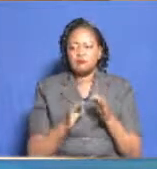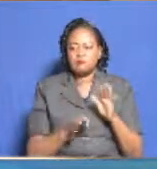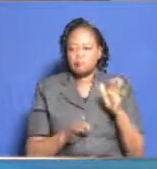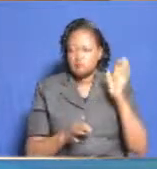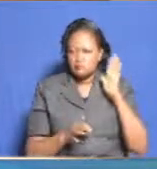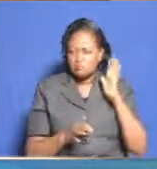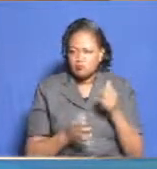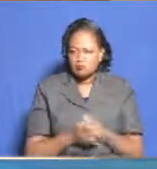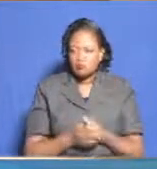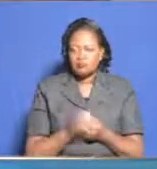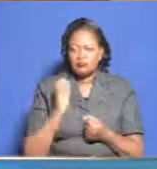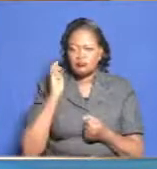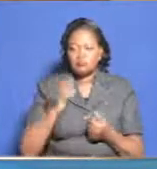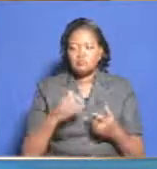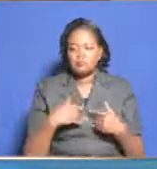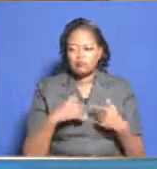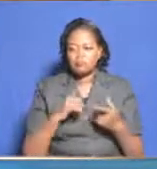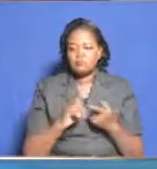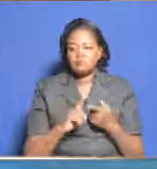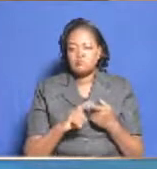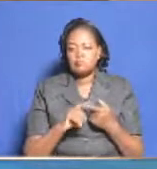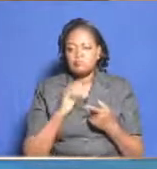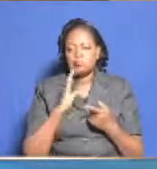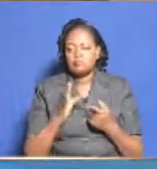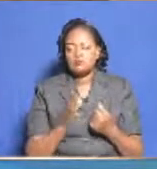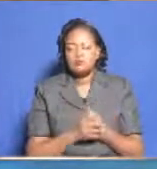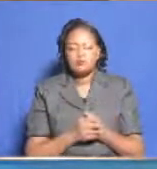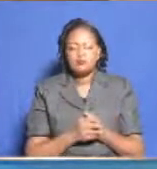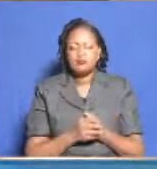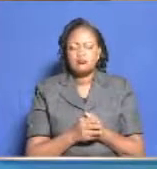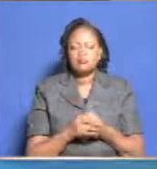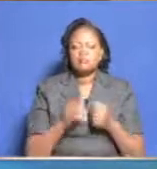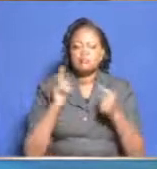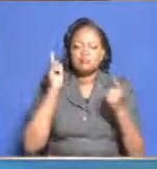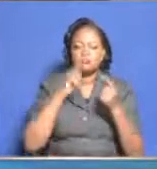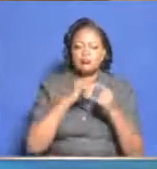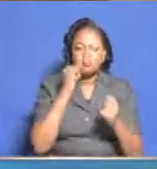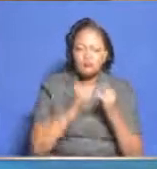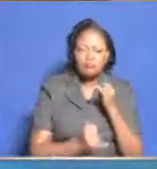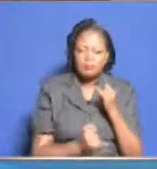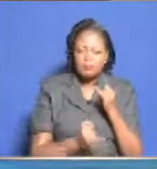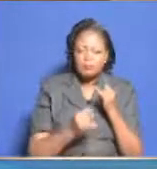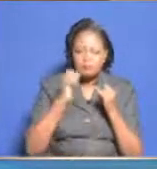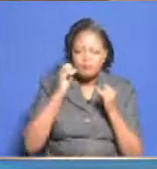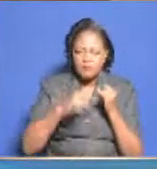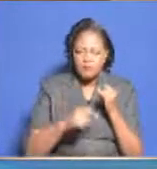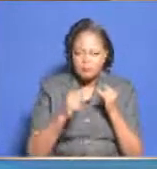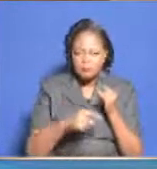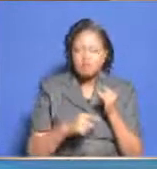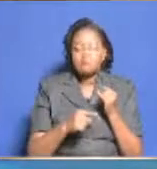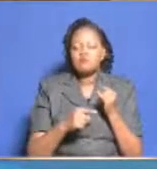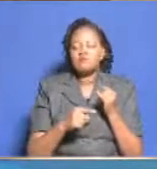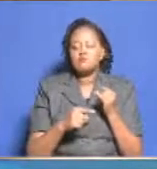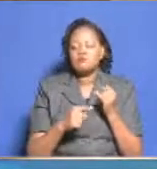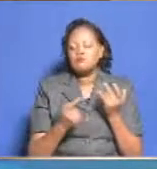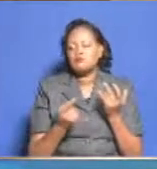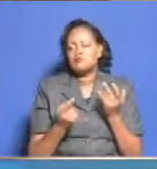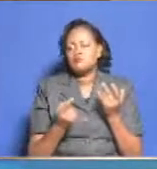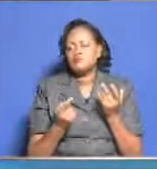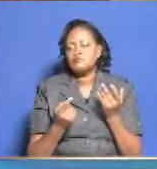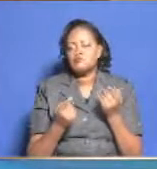the hearing will have to be towards the end of the month and early July, so